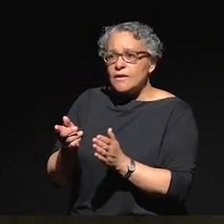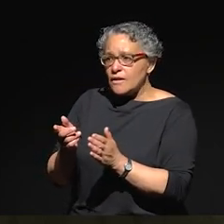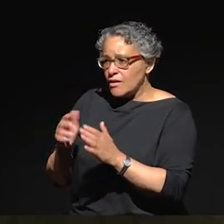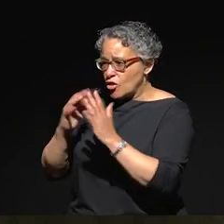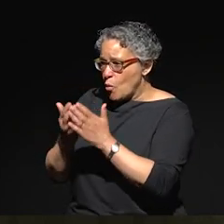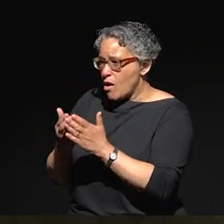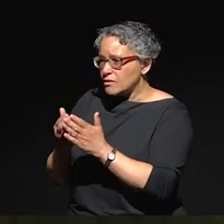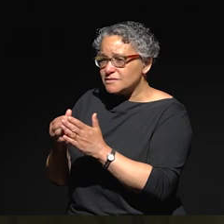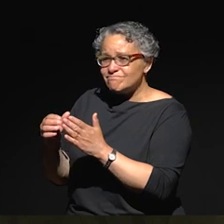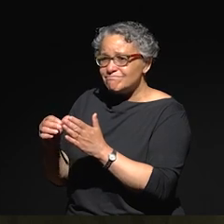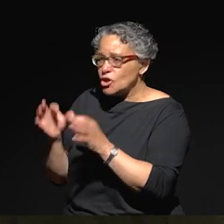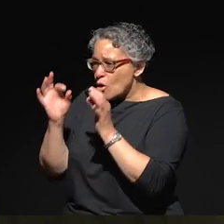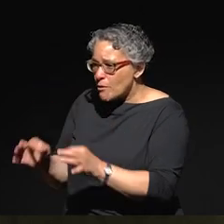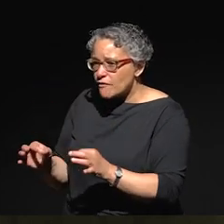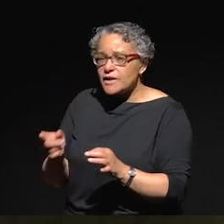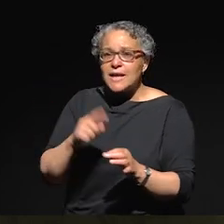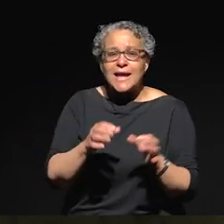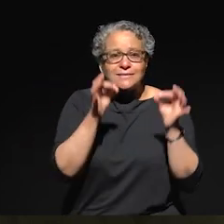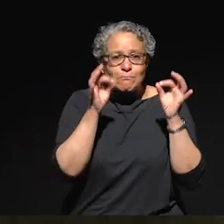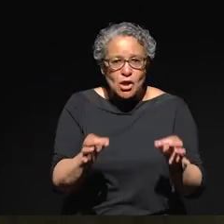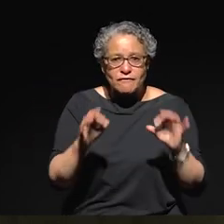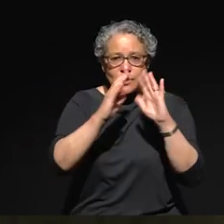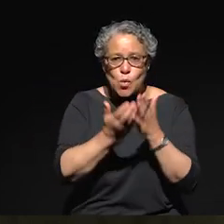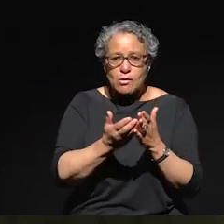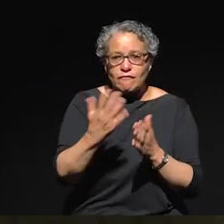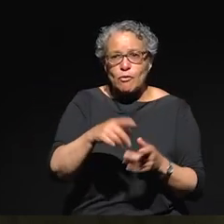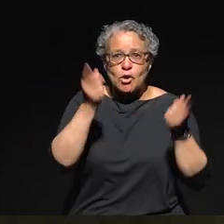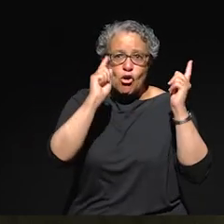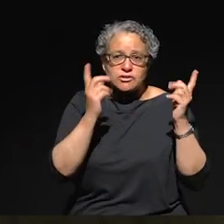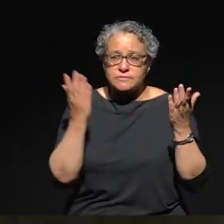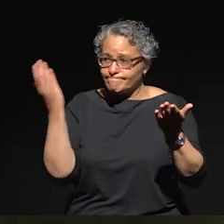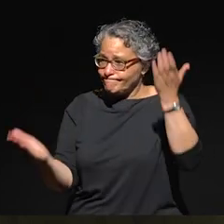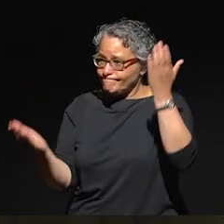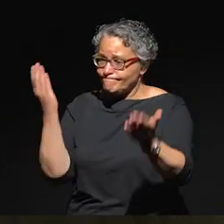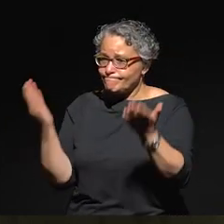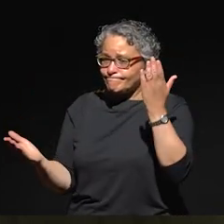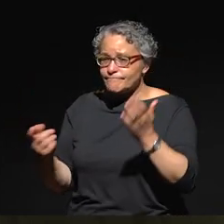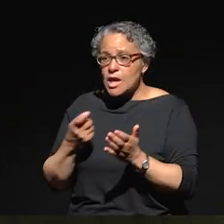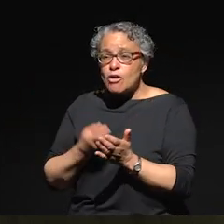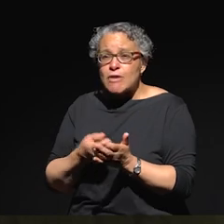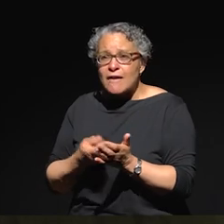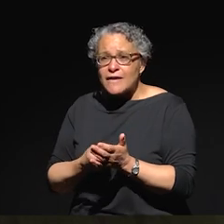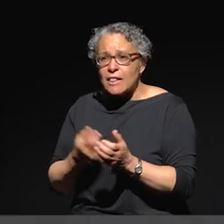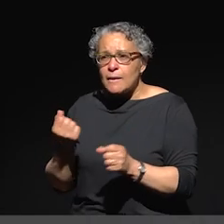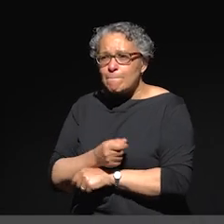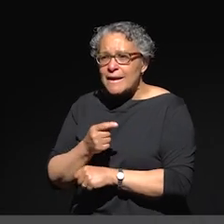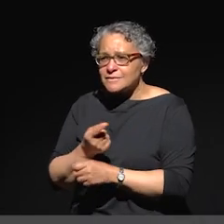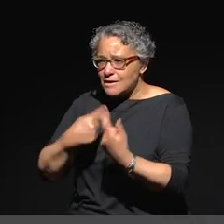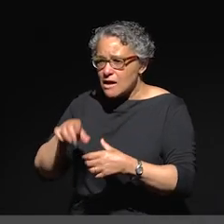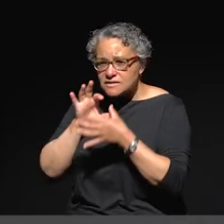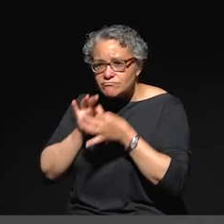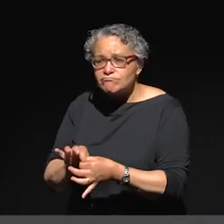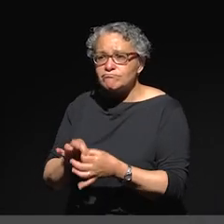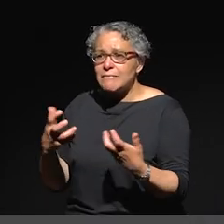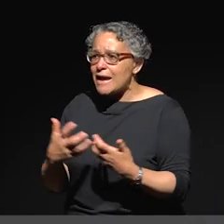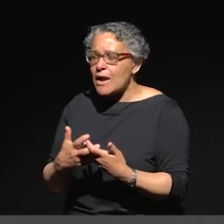the perfection of God's harmony. That's the basic theme of it. How Raphael makes this relatable, I think, in part, is that he